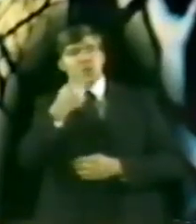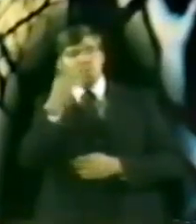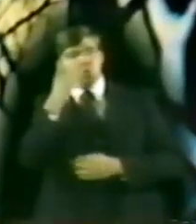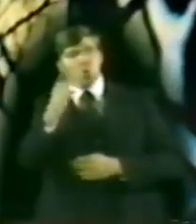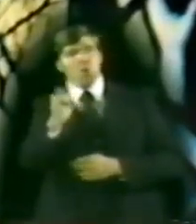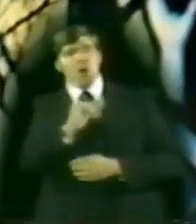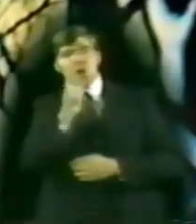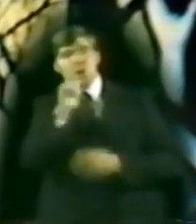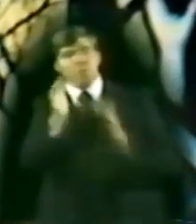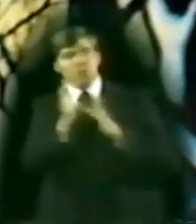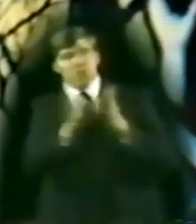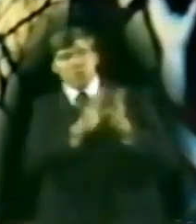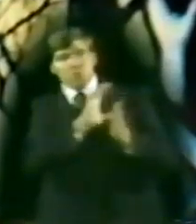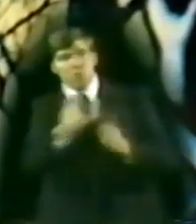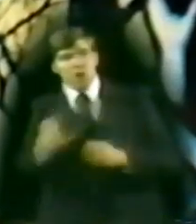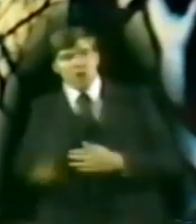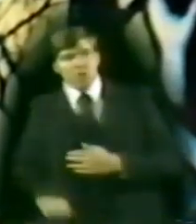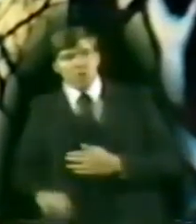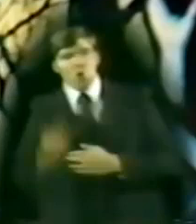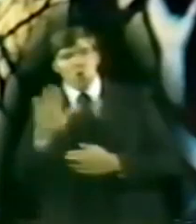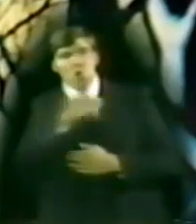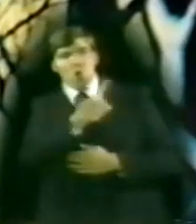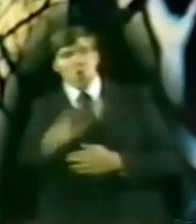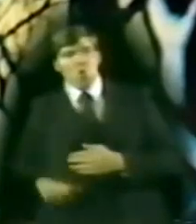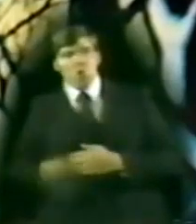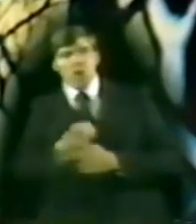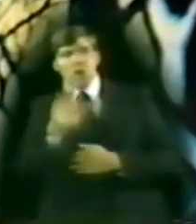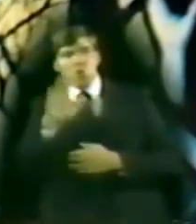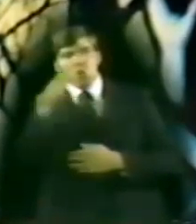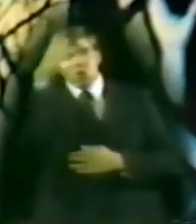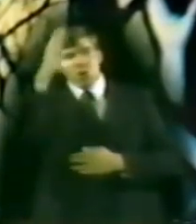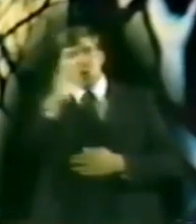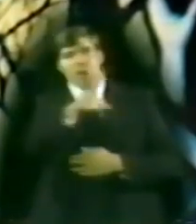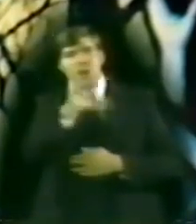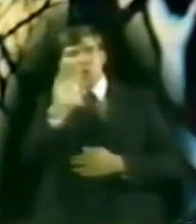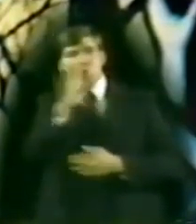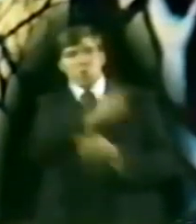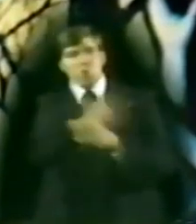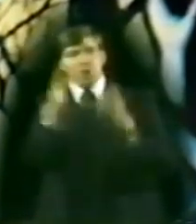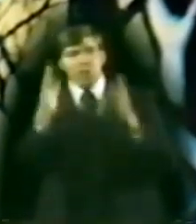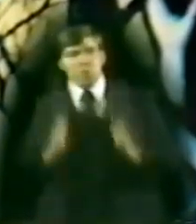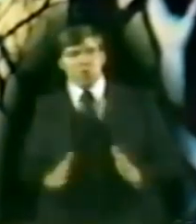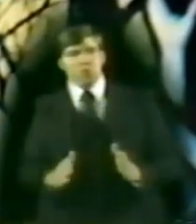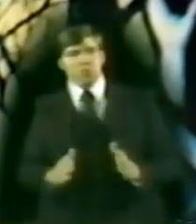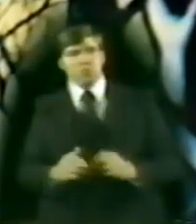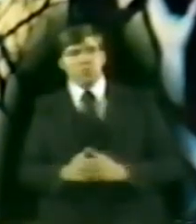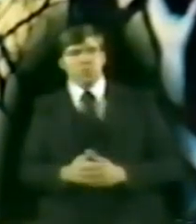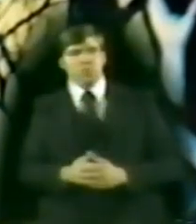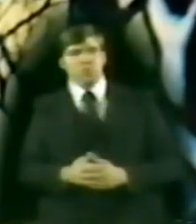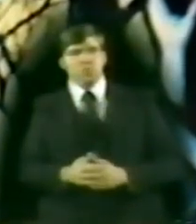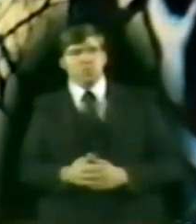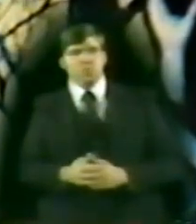"Behold, I am Jesus Christ, your Lord and your God and your Redeemer."